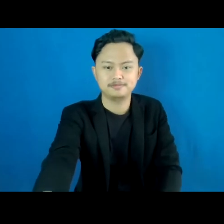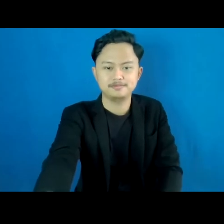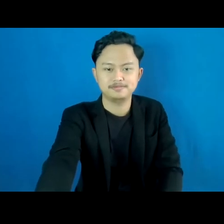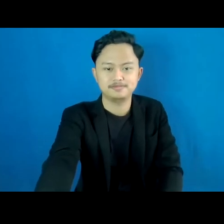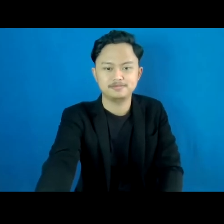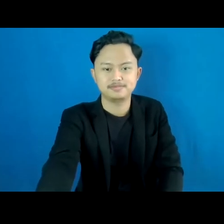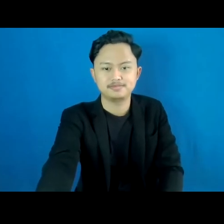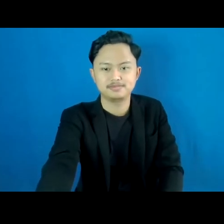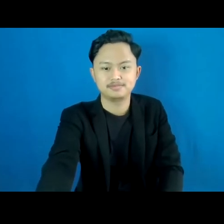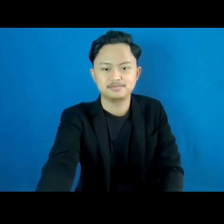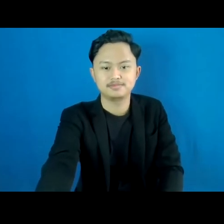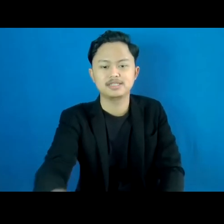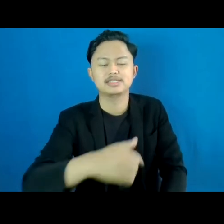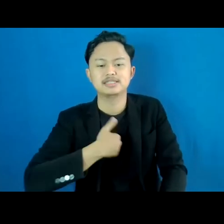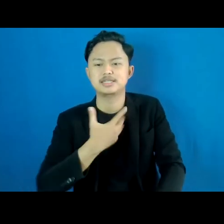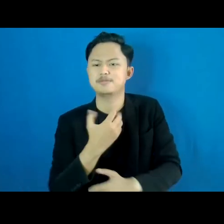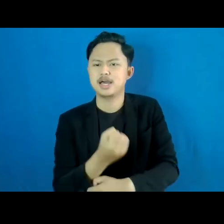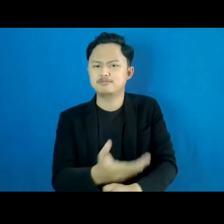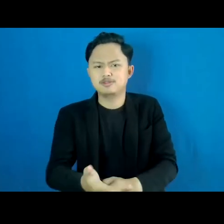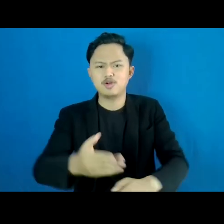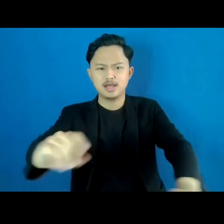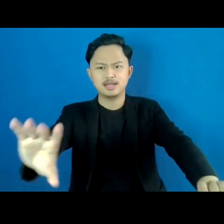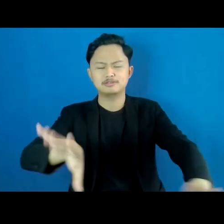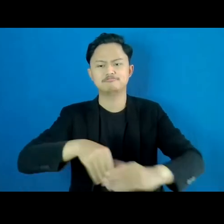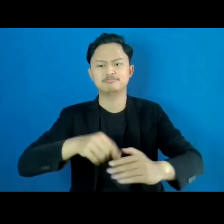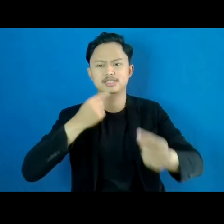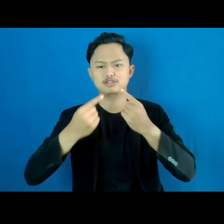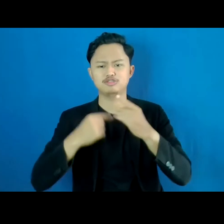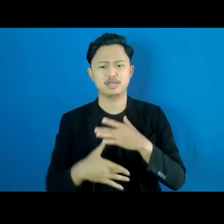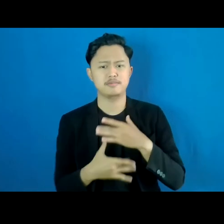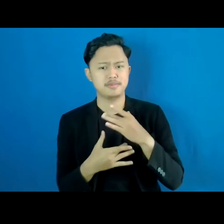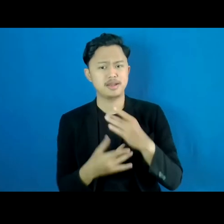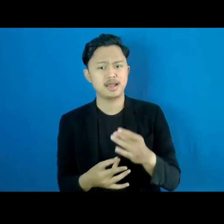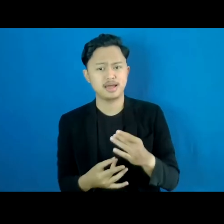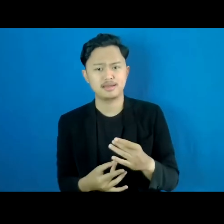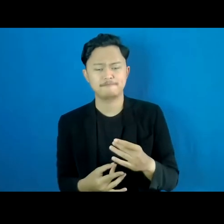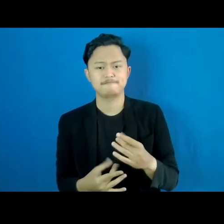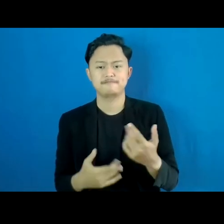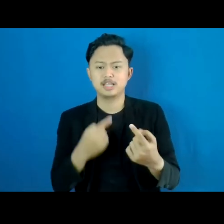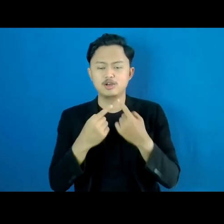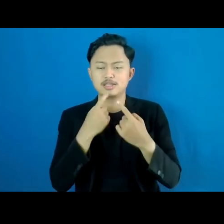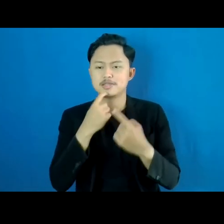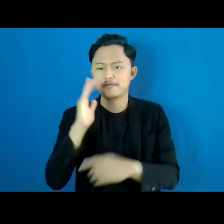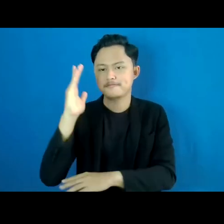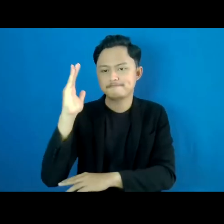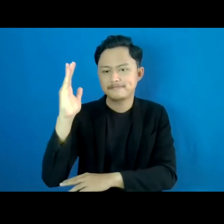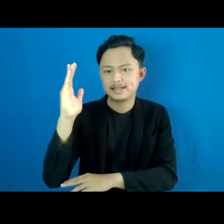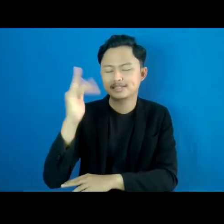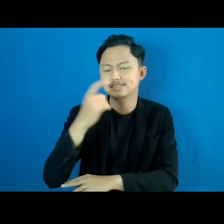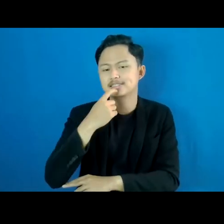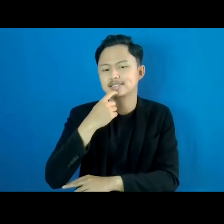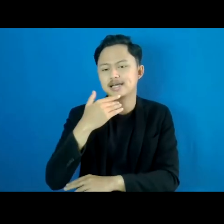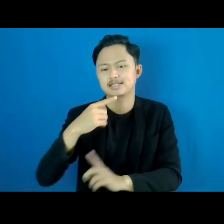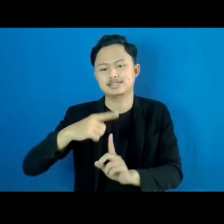you had a wonderful discussion as well in discussing with the panelists of the